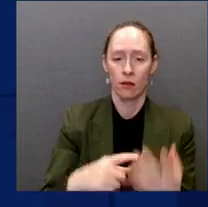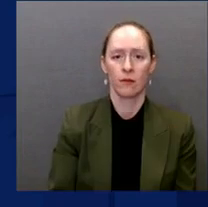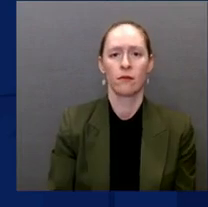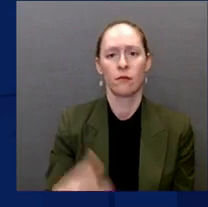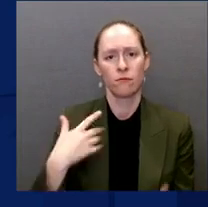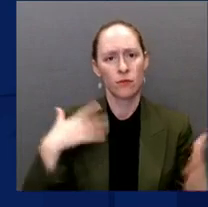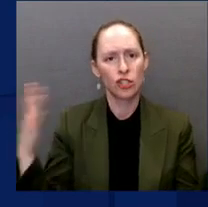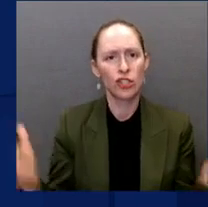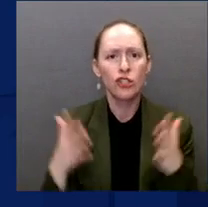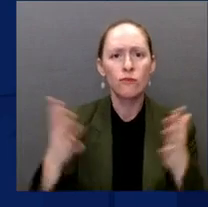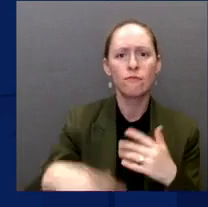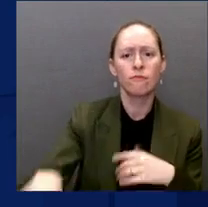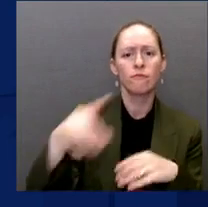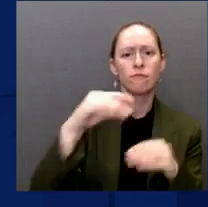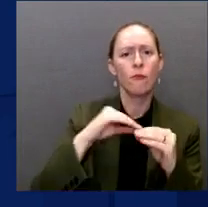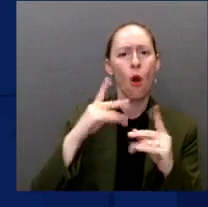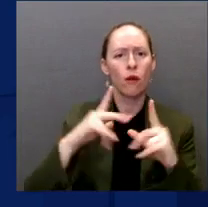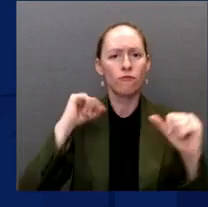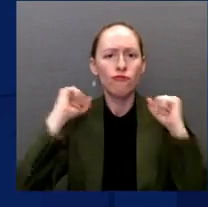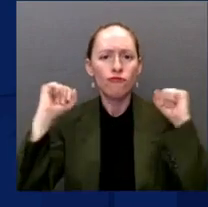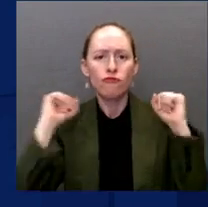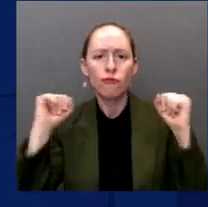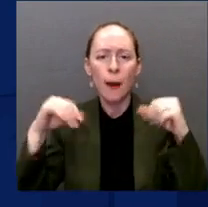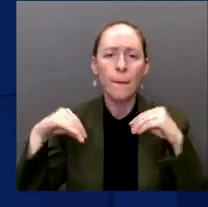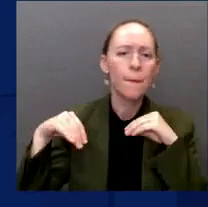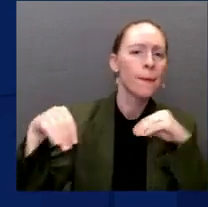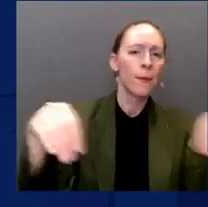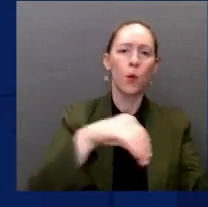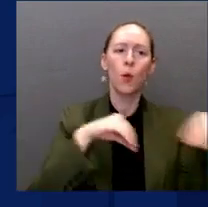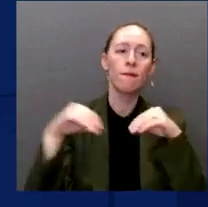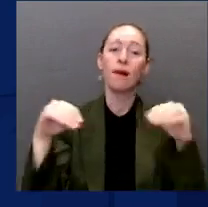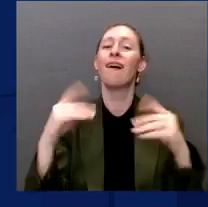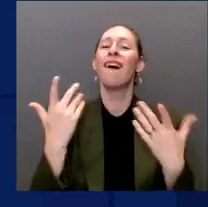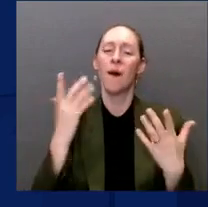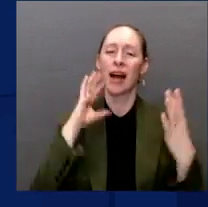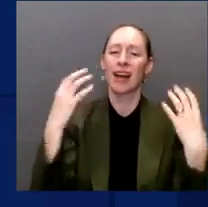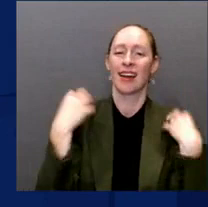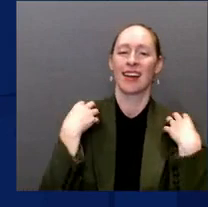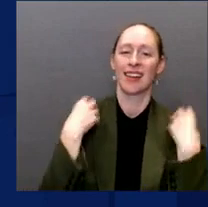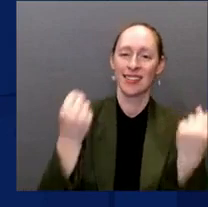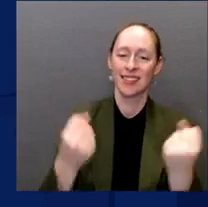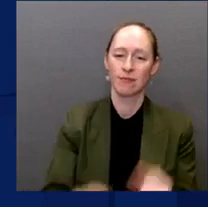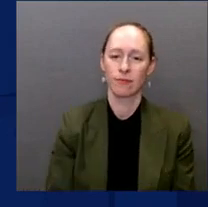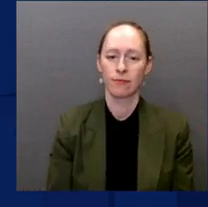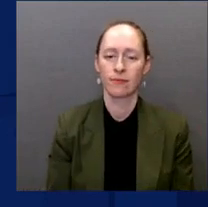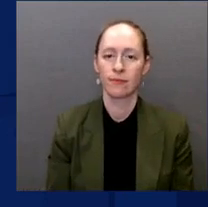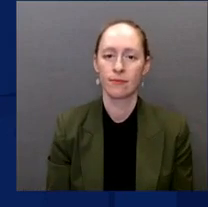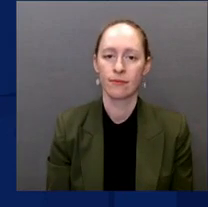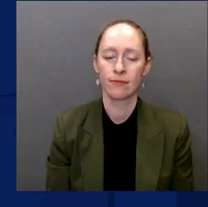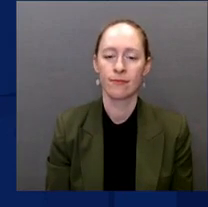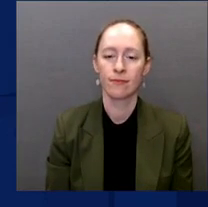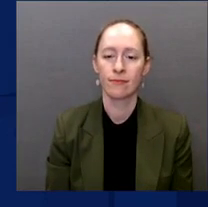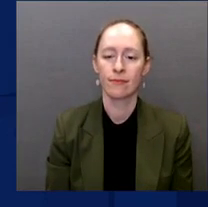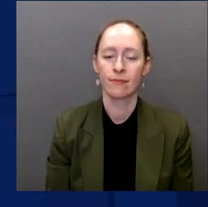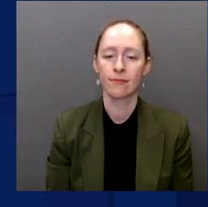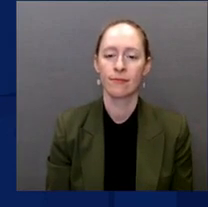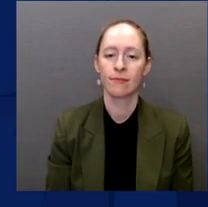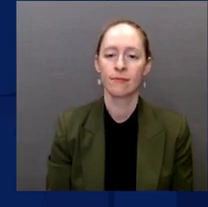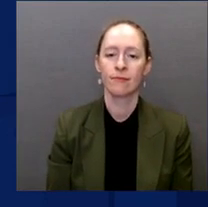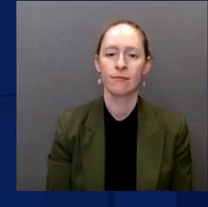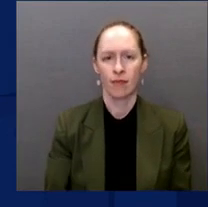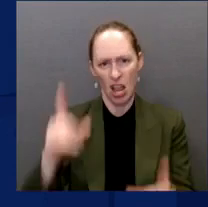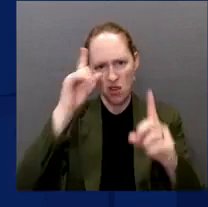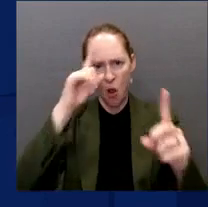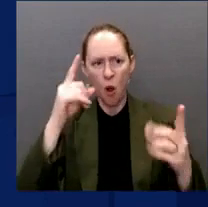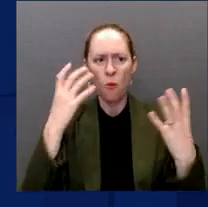better health. We're going to make it easier for people to be more physically active and increase the awareness of the benefits of physical activity. That's why